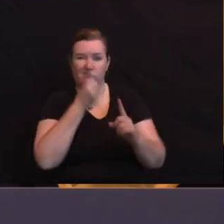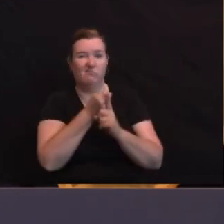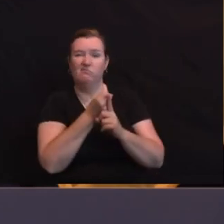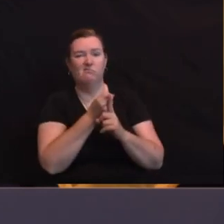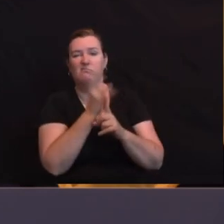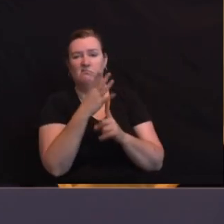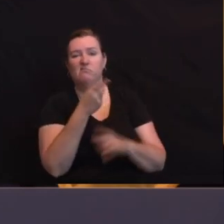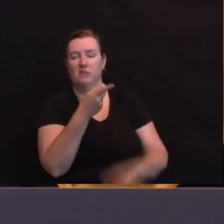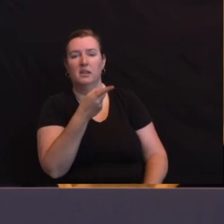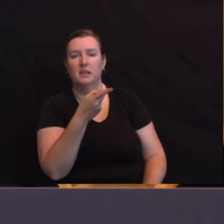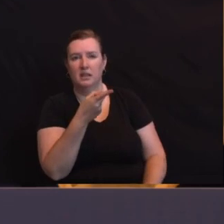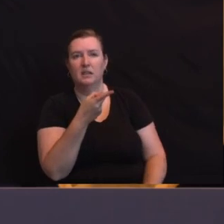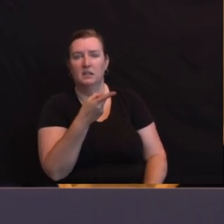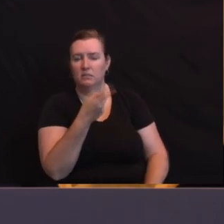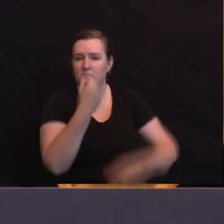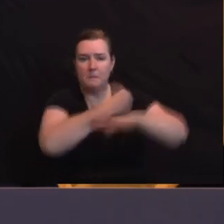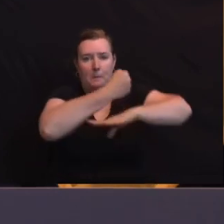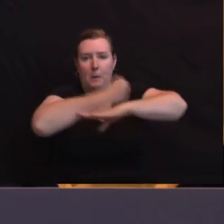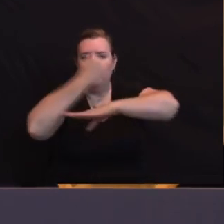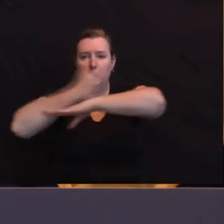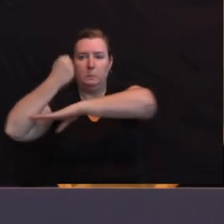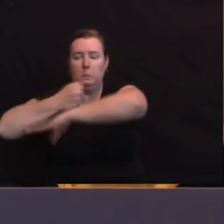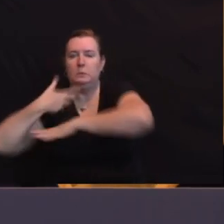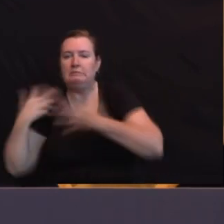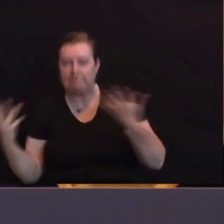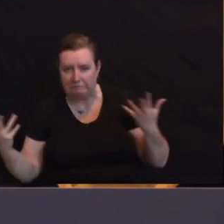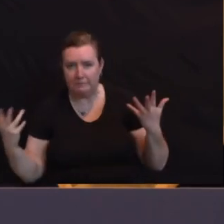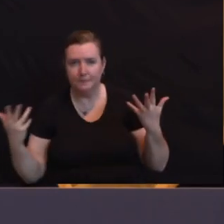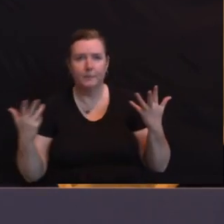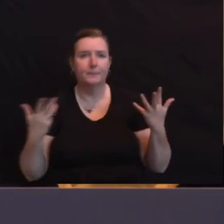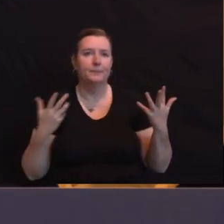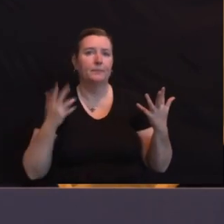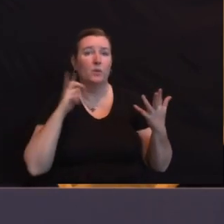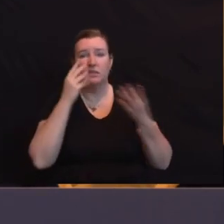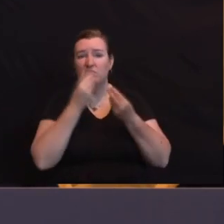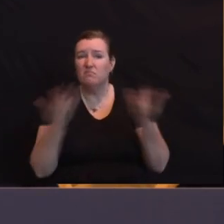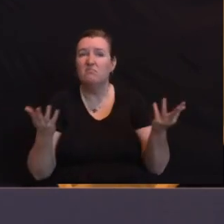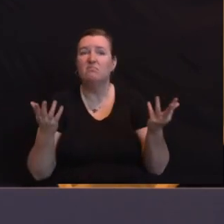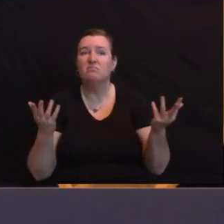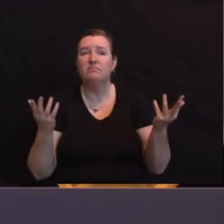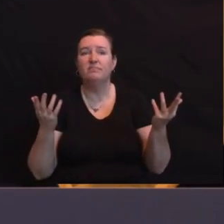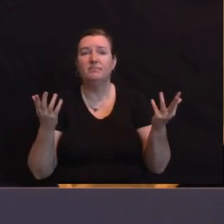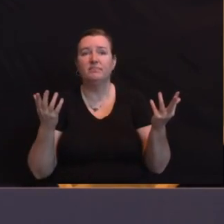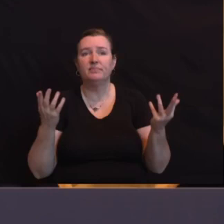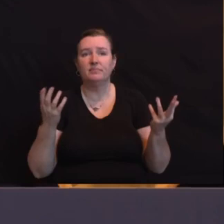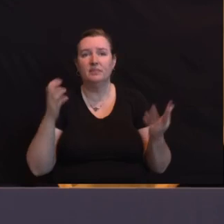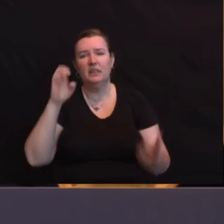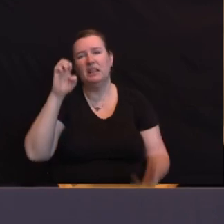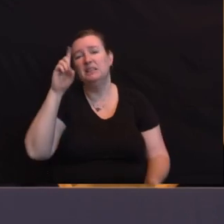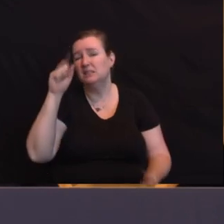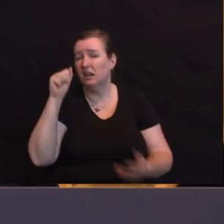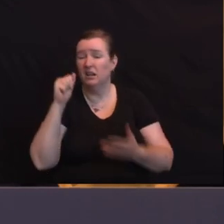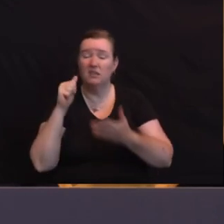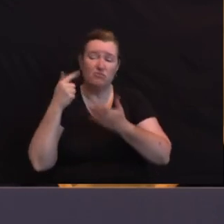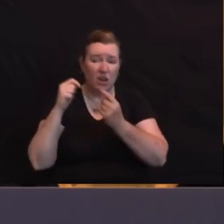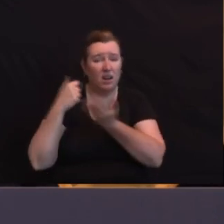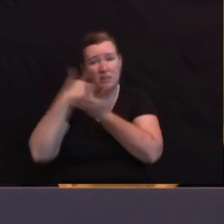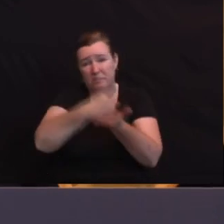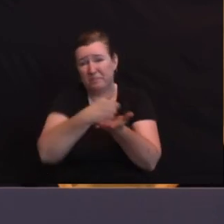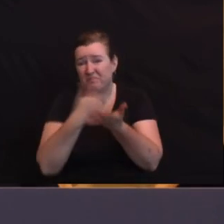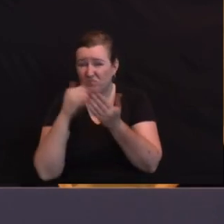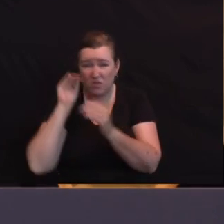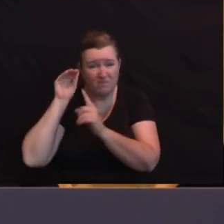It's another opportunity for me to say the EDA is doing everything they can, but no state, including ours, has enough